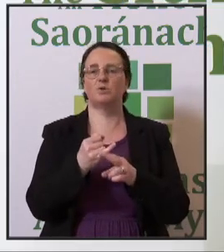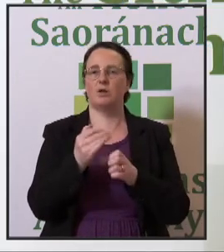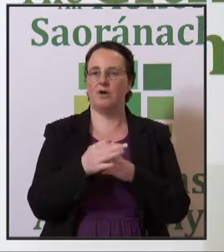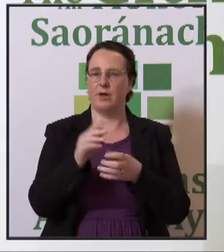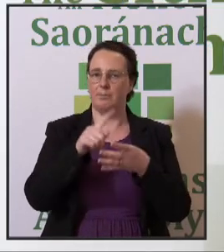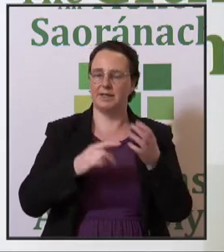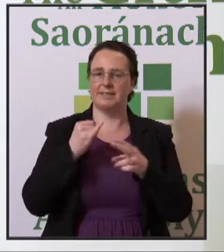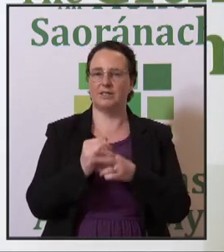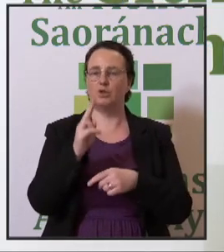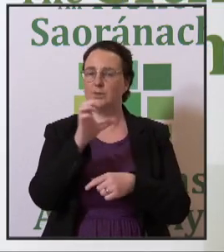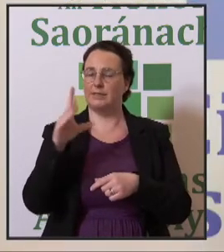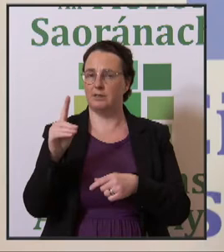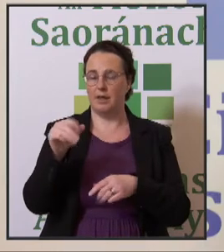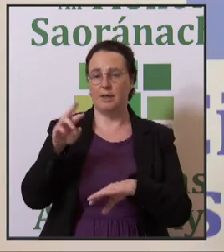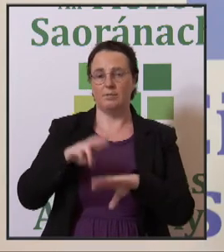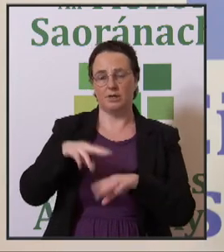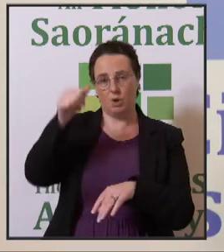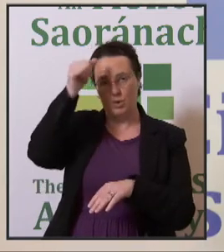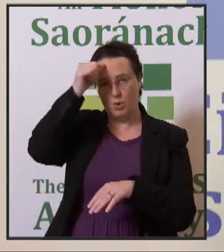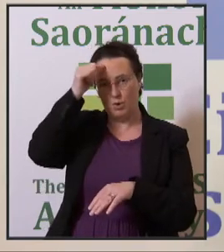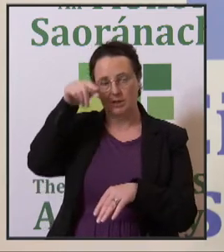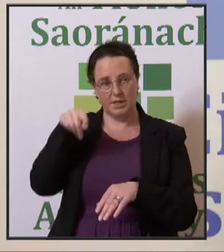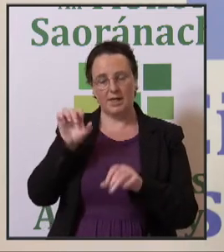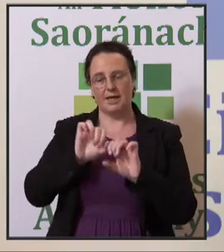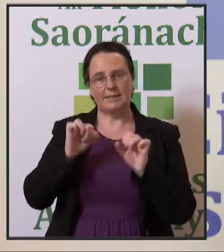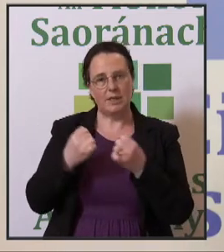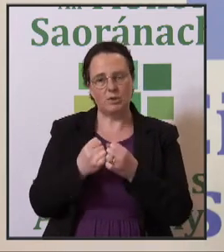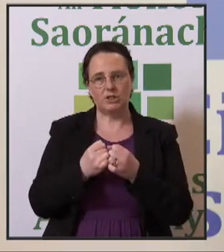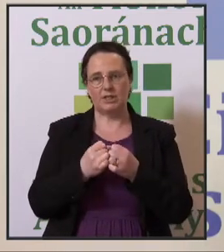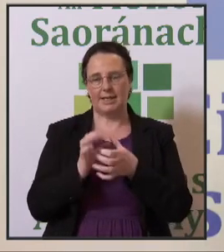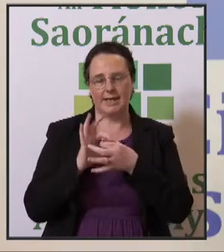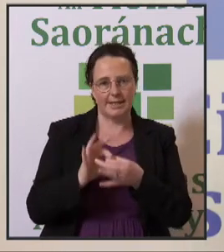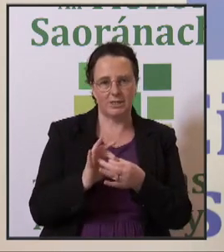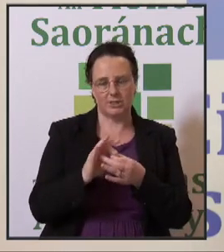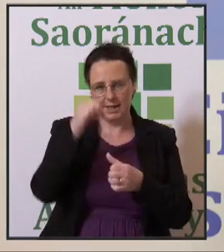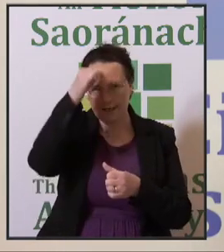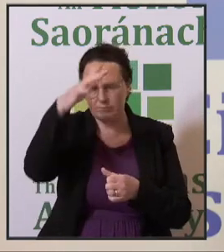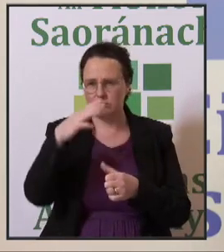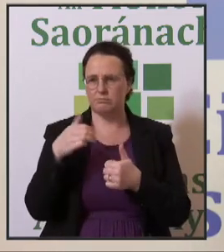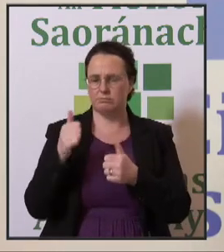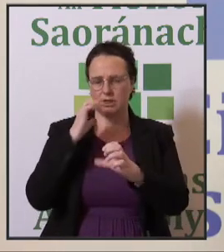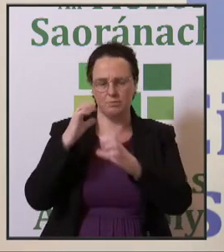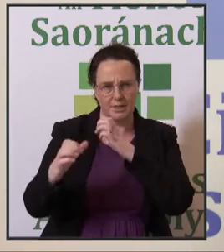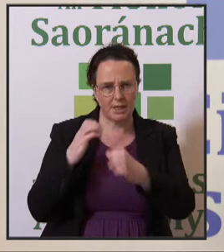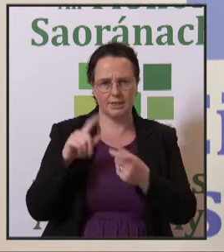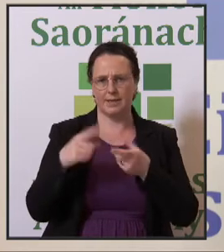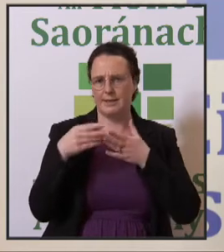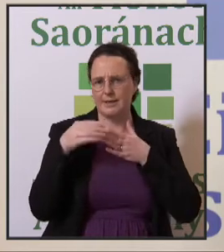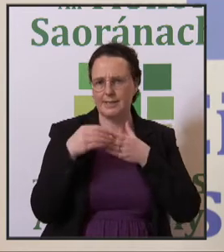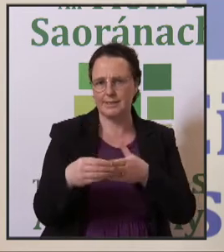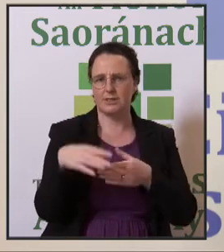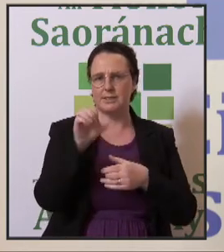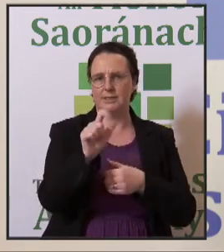and is probably better known to us as a socially engaged academic, a communicator, and a leader in the STEM